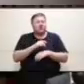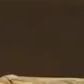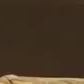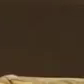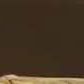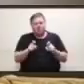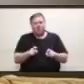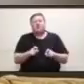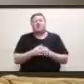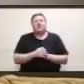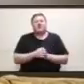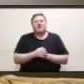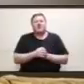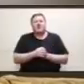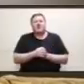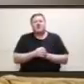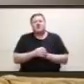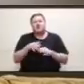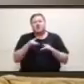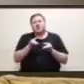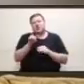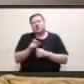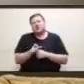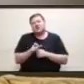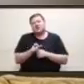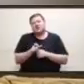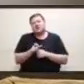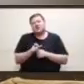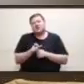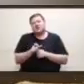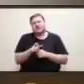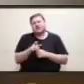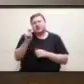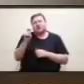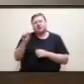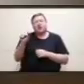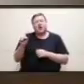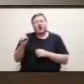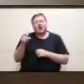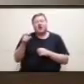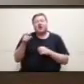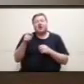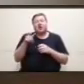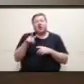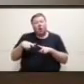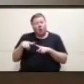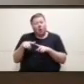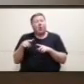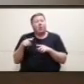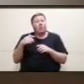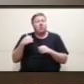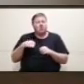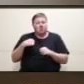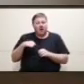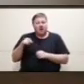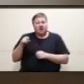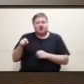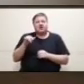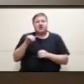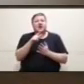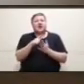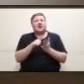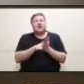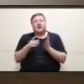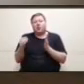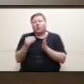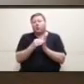Chairperson. Chairperson, the Trying local municipality had initiated an illegal